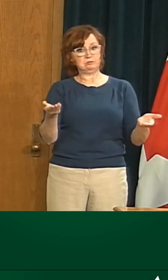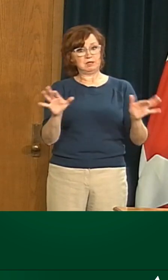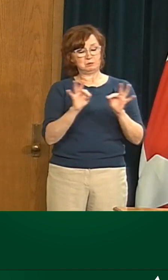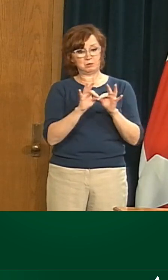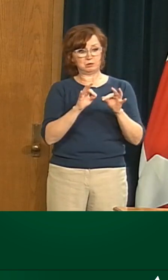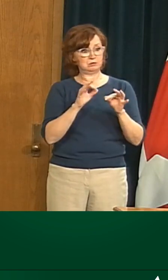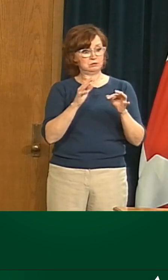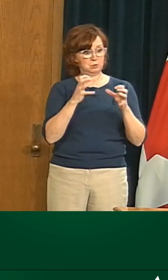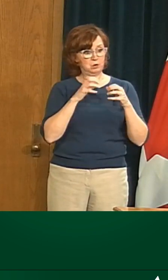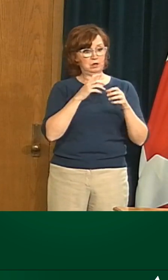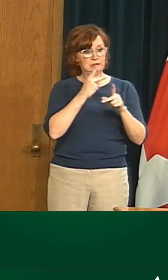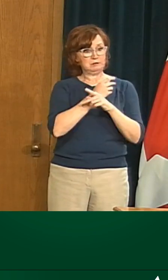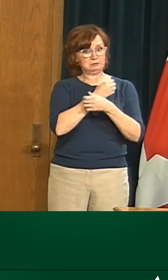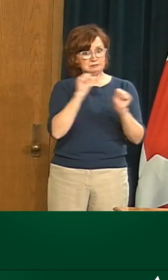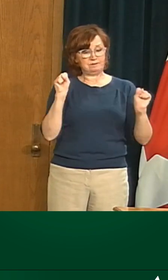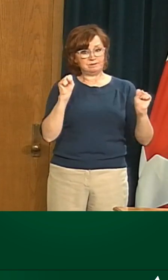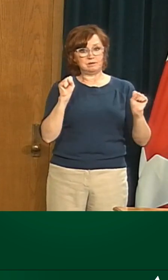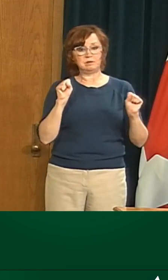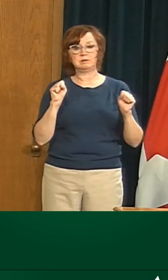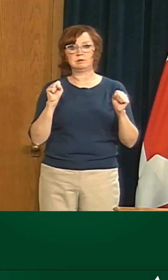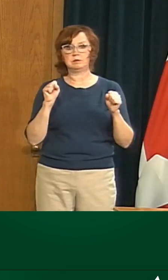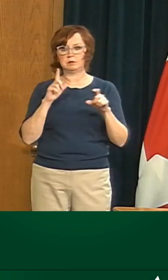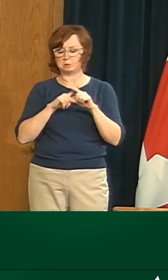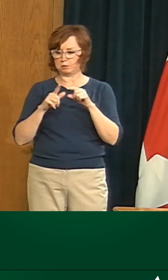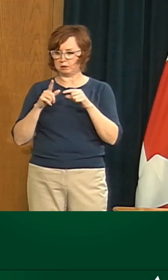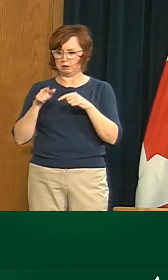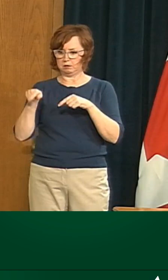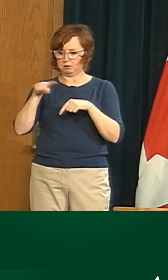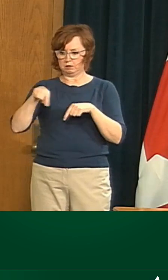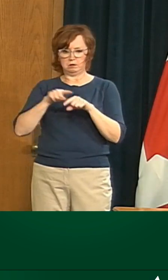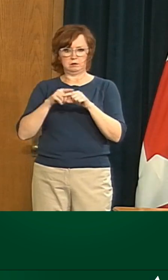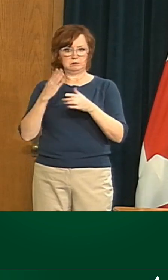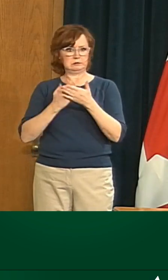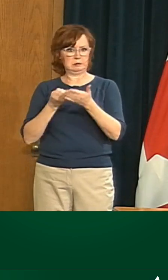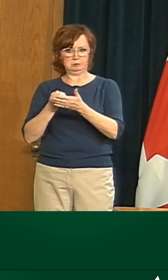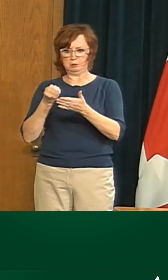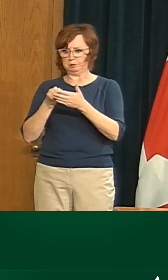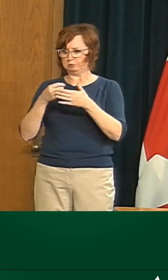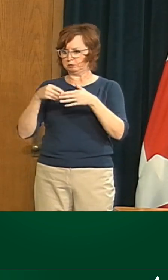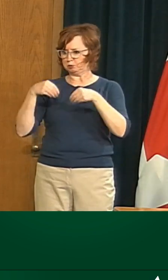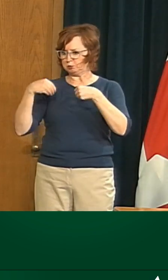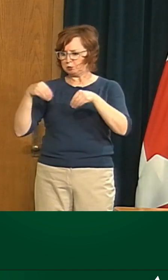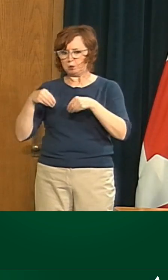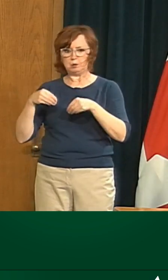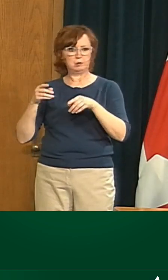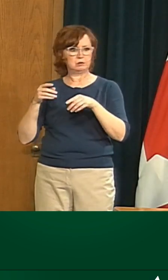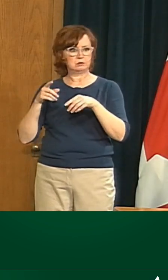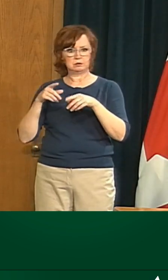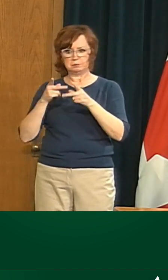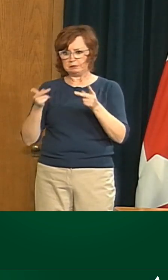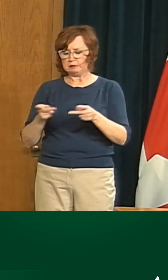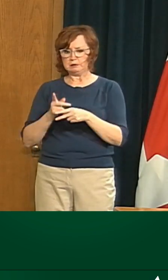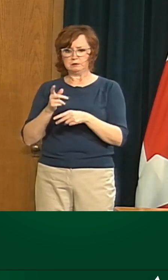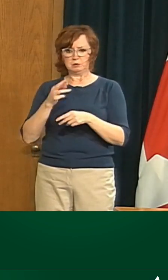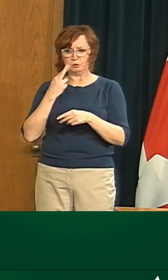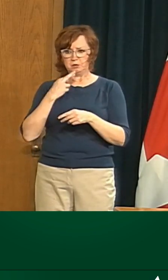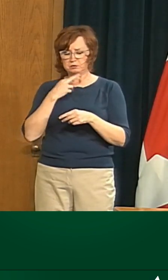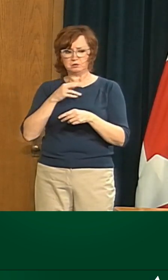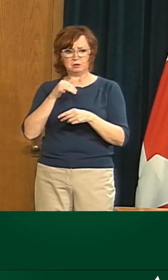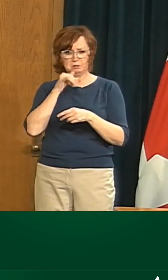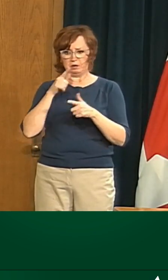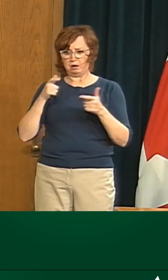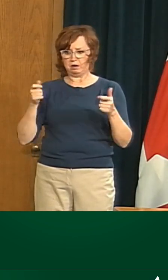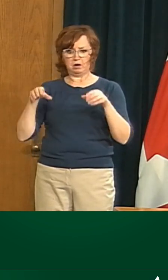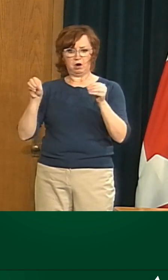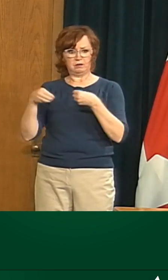can open up some sectors of the economy that have not been allowed to be opened up over the course of the last number of weeks and allow people to get back to work.